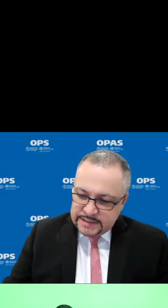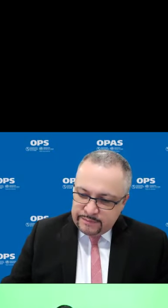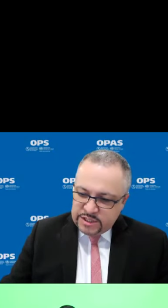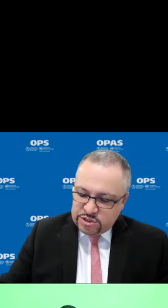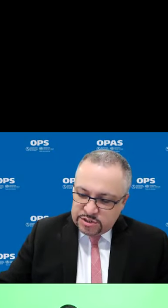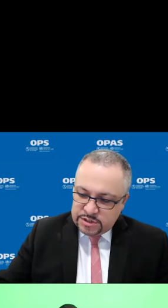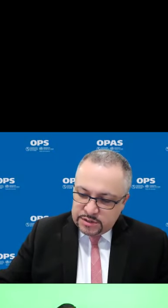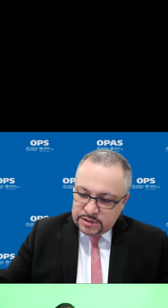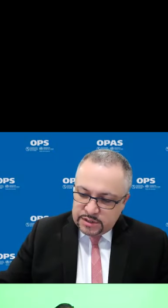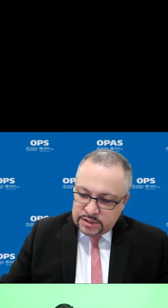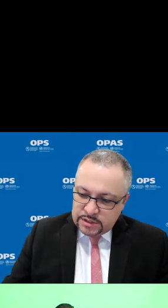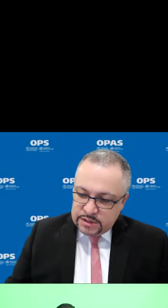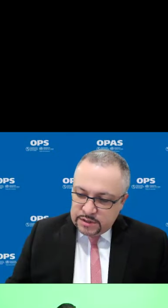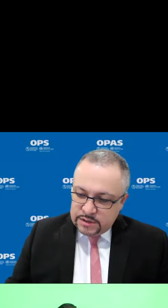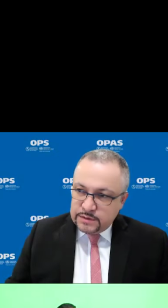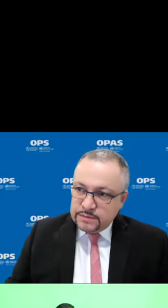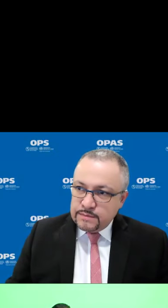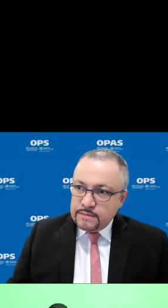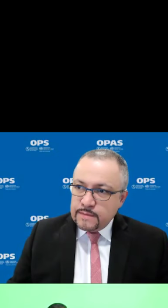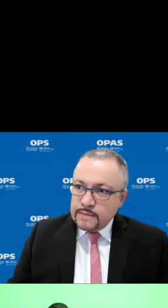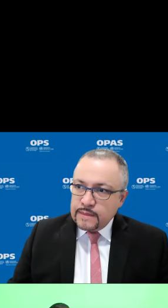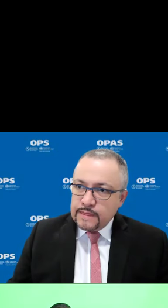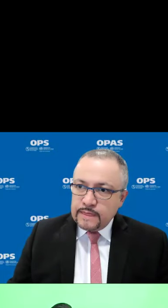as mentioned.